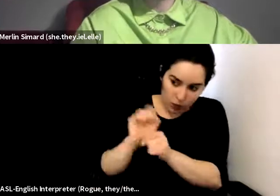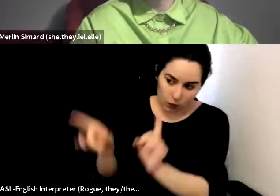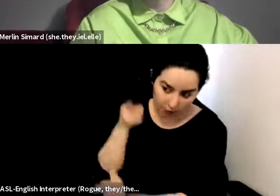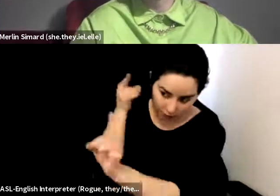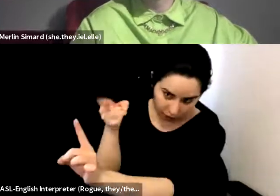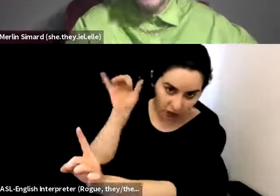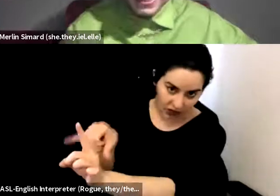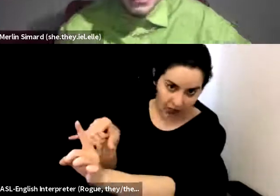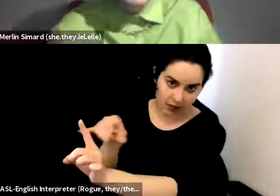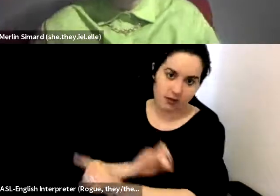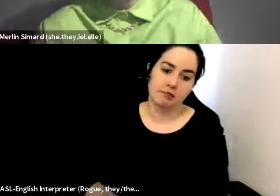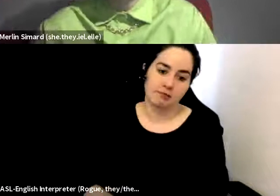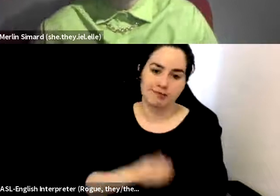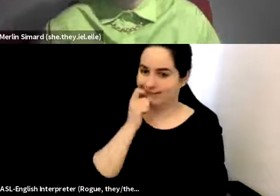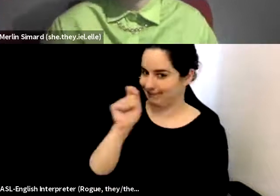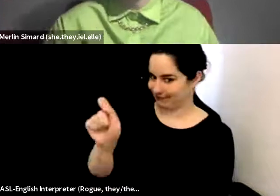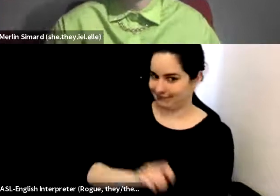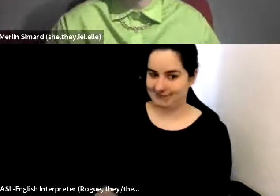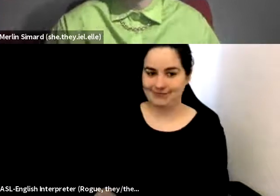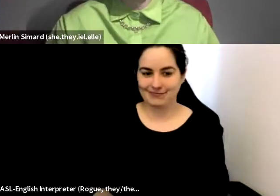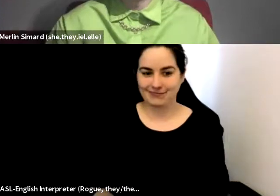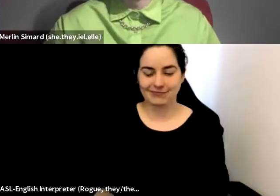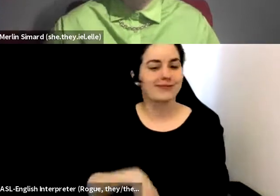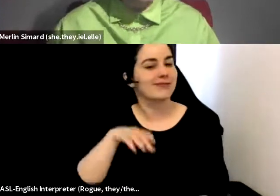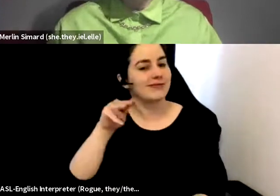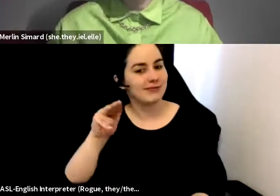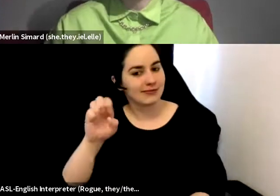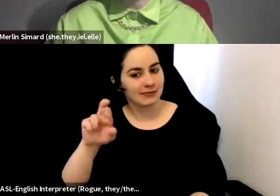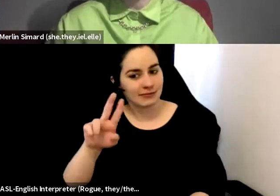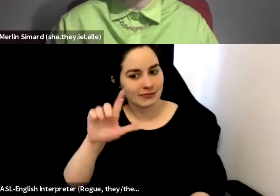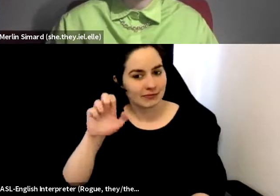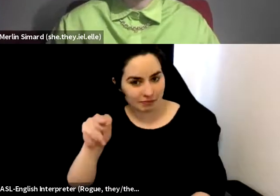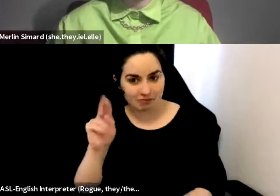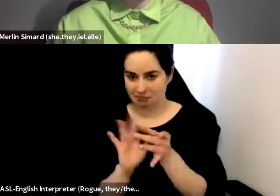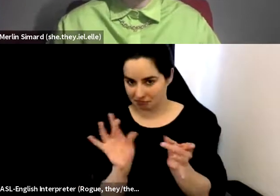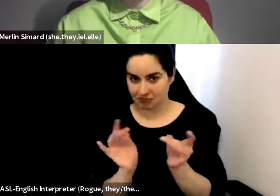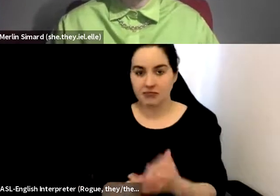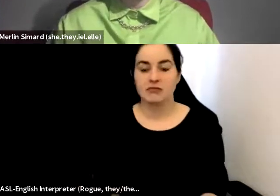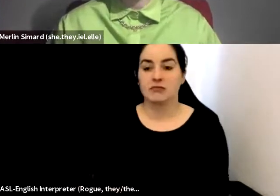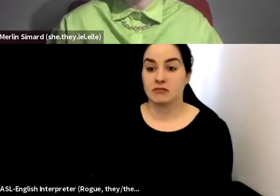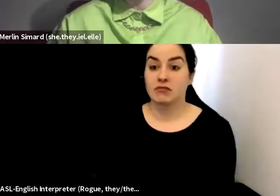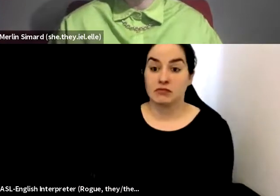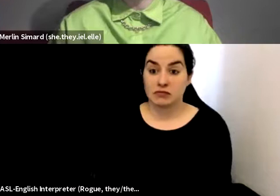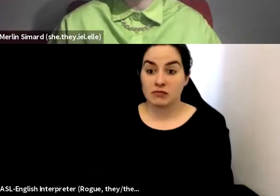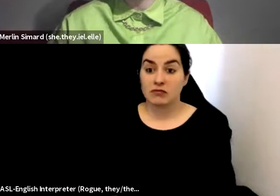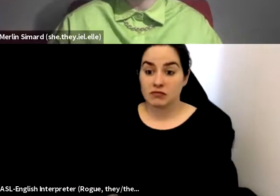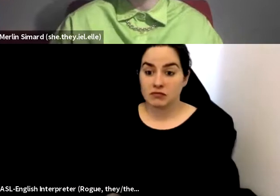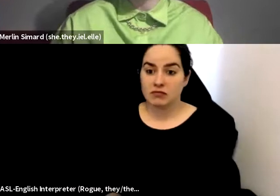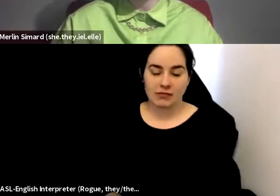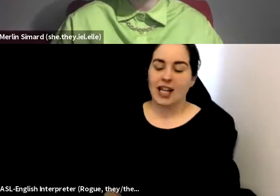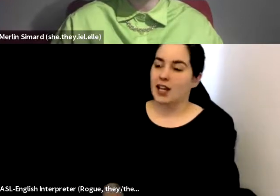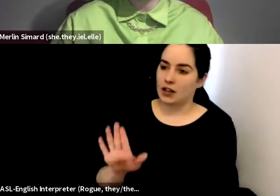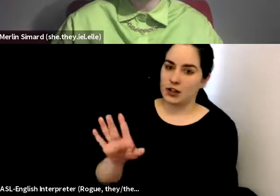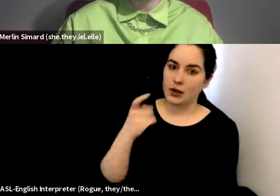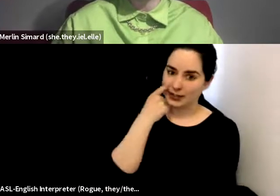Yeah. End of thought. Merlin speaking. Yeah, I think like I really echo what you're saying about your experience